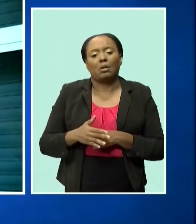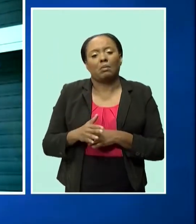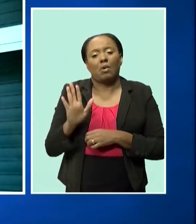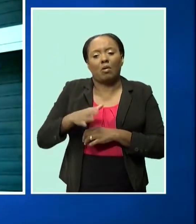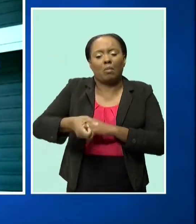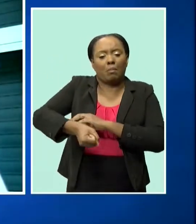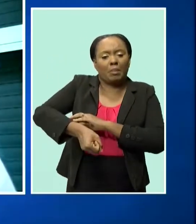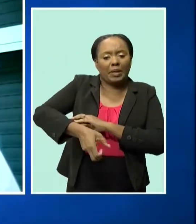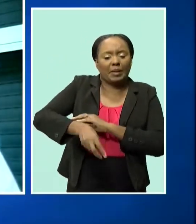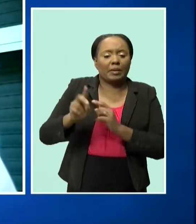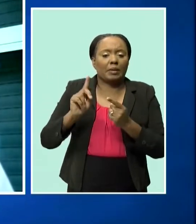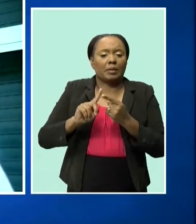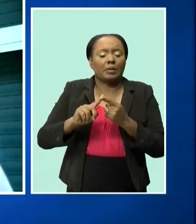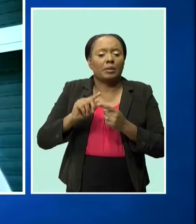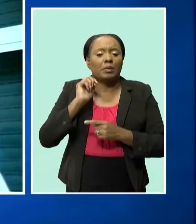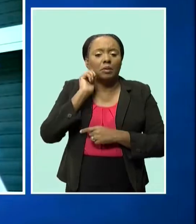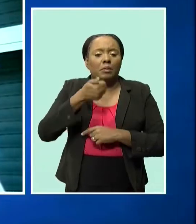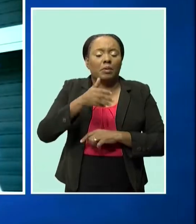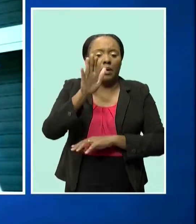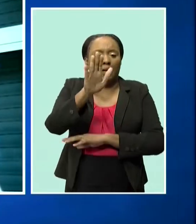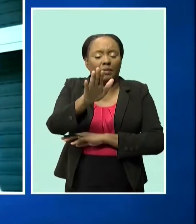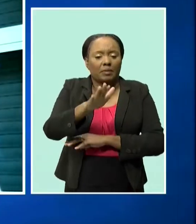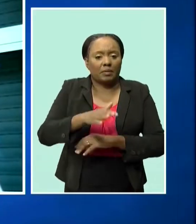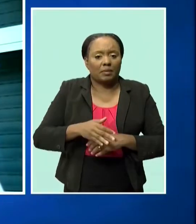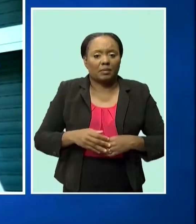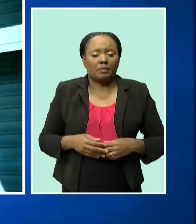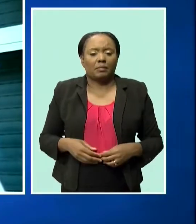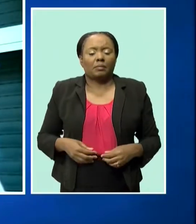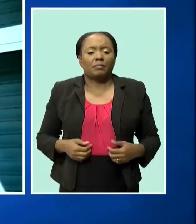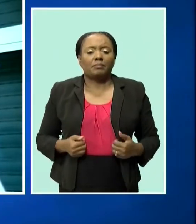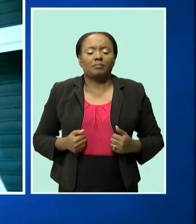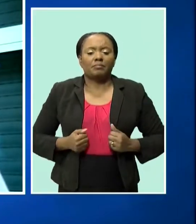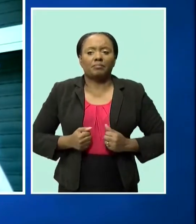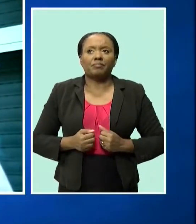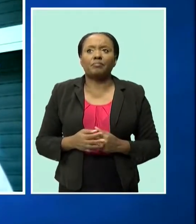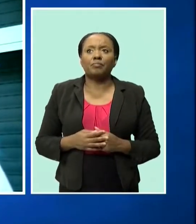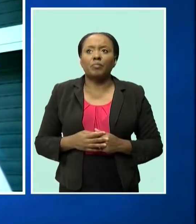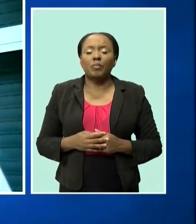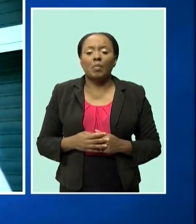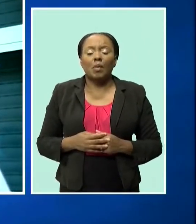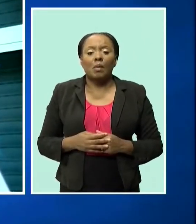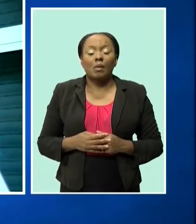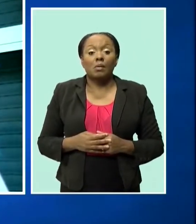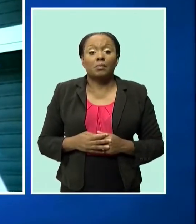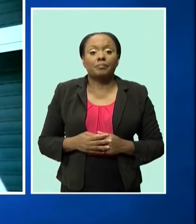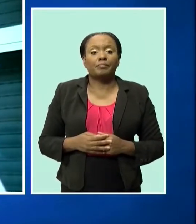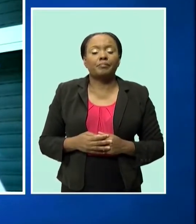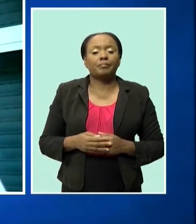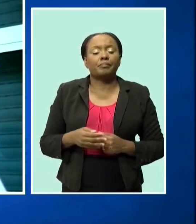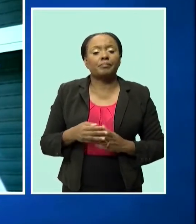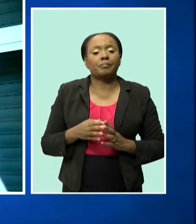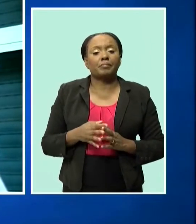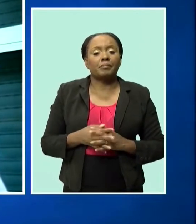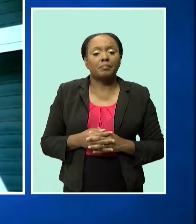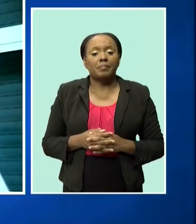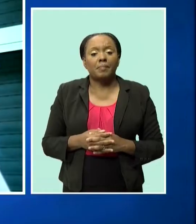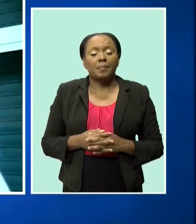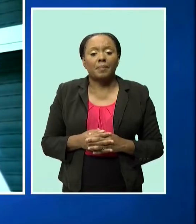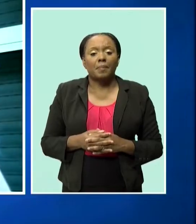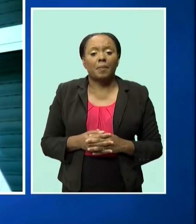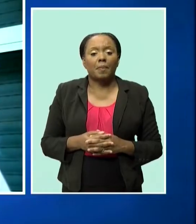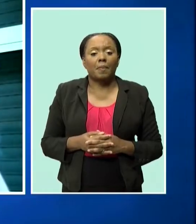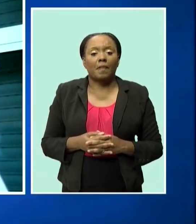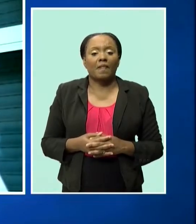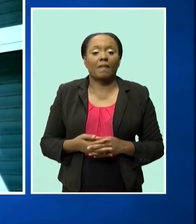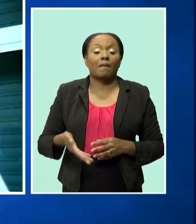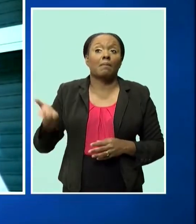tomorrow afternoon. Now, here's the concern. As you would know, and your viewers and listeners would know, over the past few weeks,